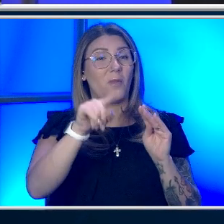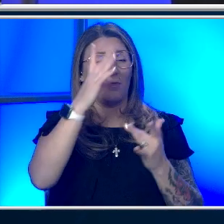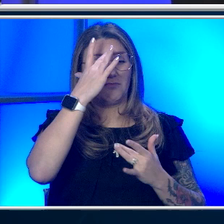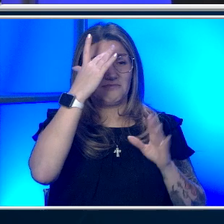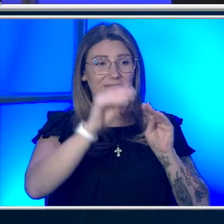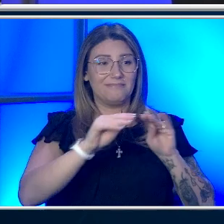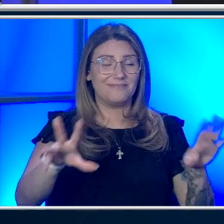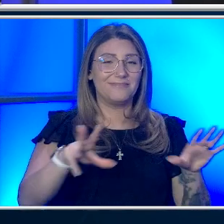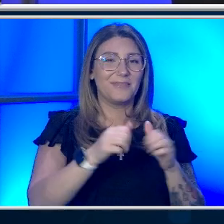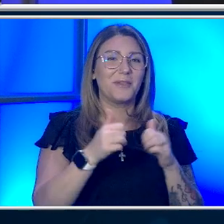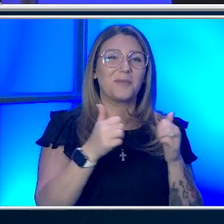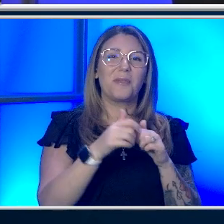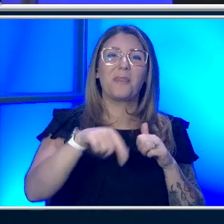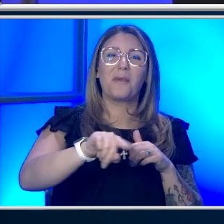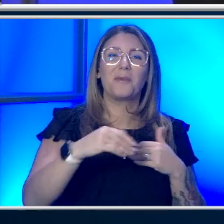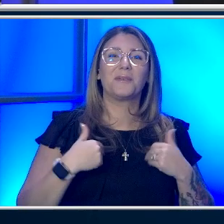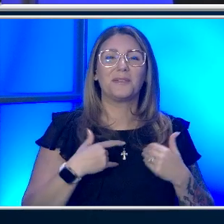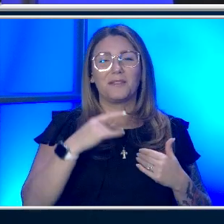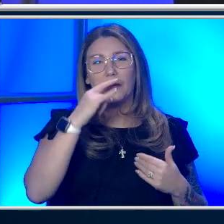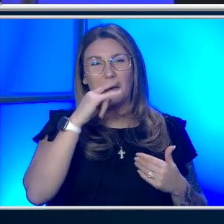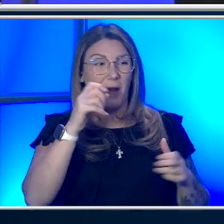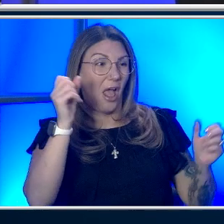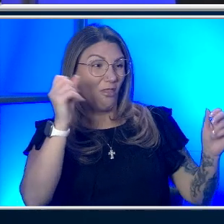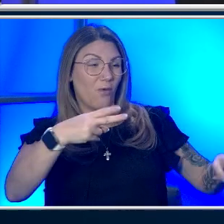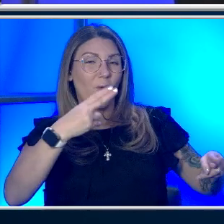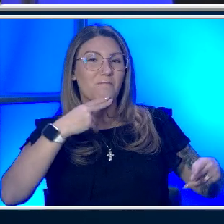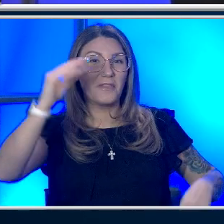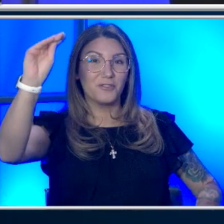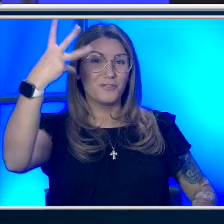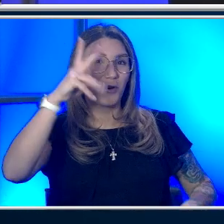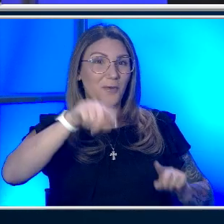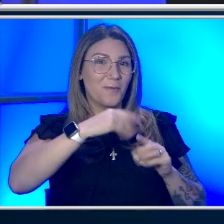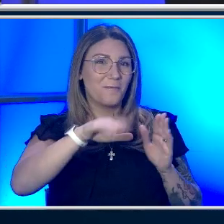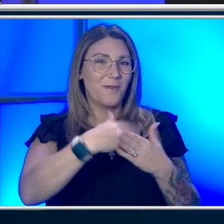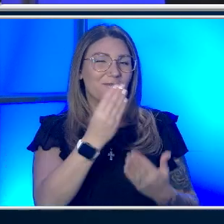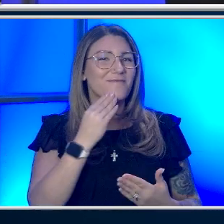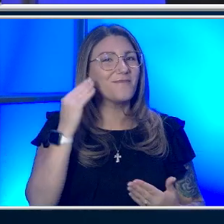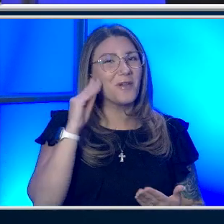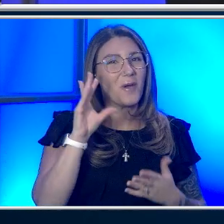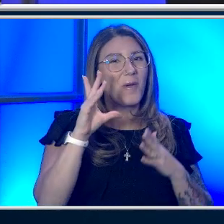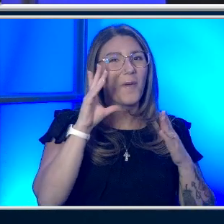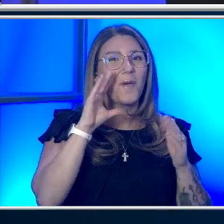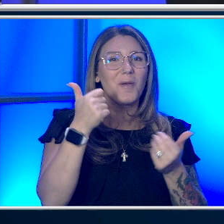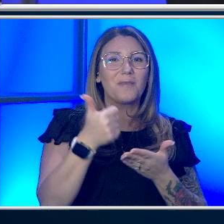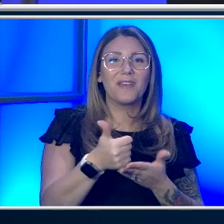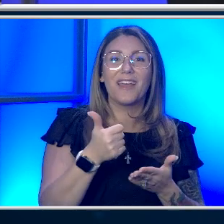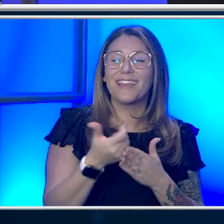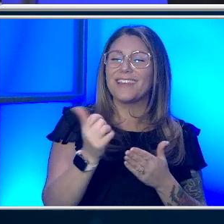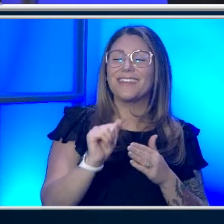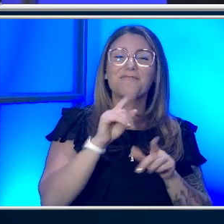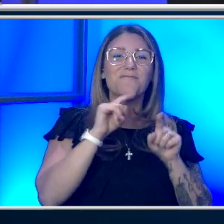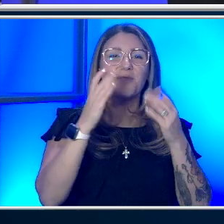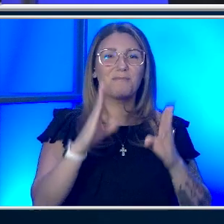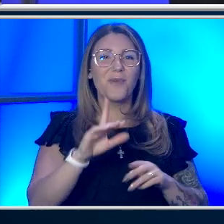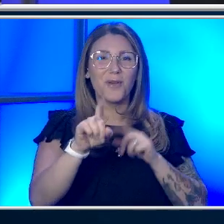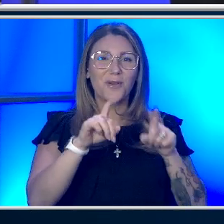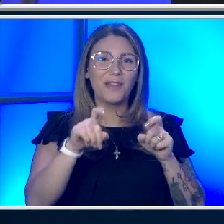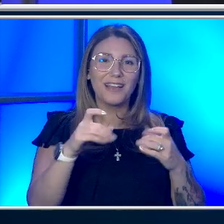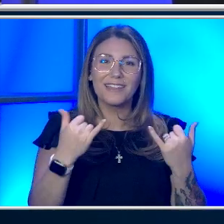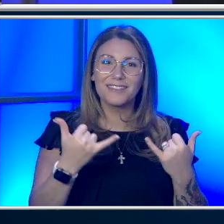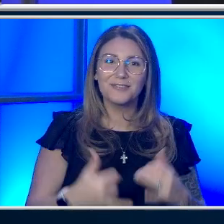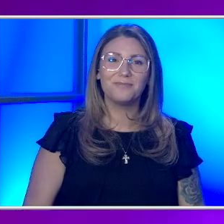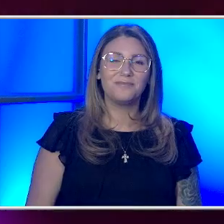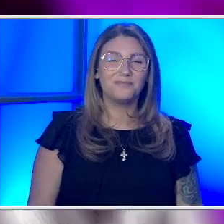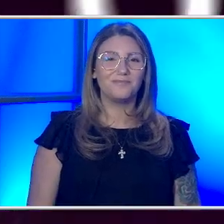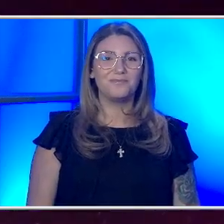those little kids. Oh, and I threw them in the shower when I got home, too. So just in case, hopefully that helps. All right. Do we have any reporter questions on the line today? We do not,